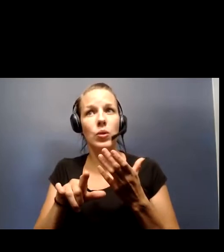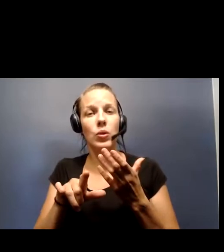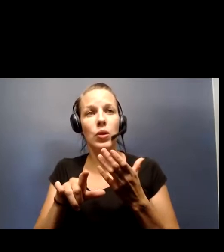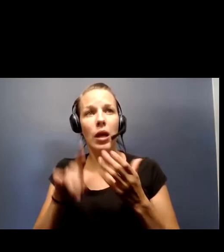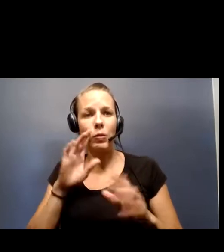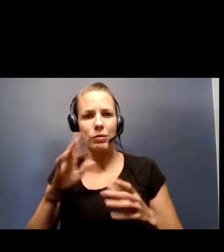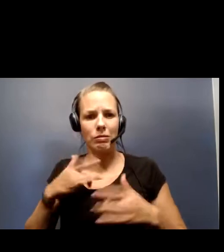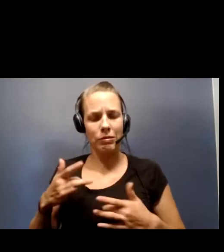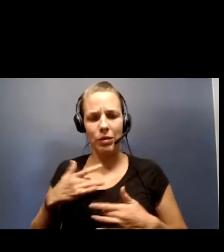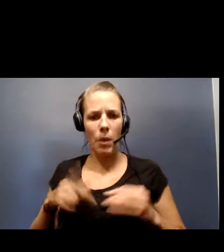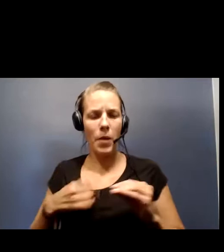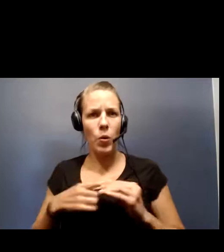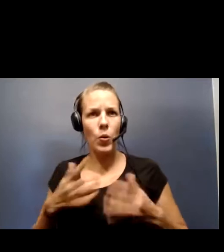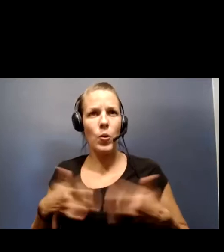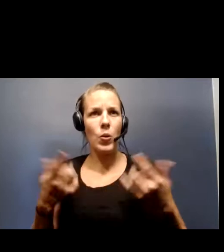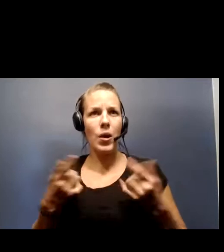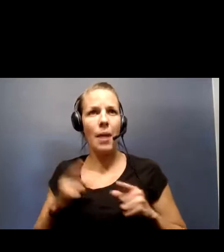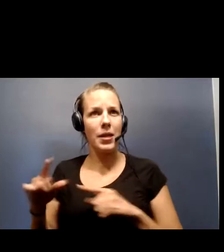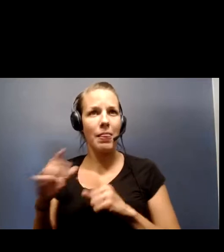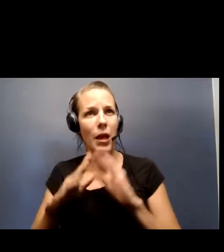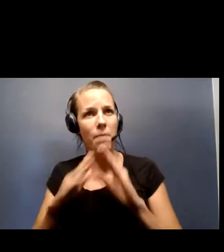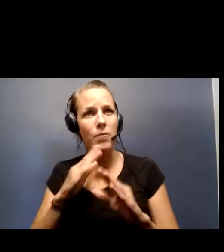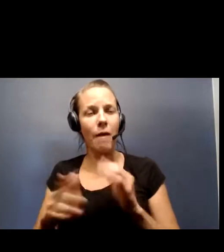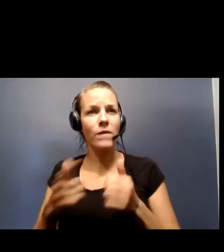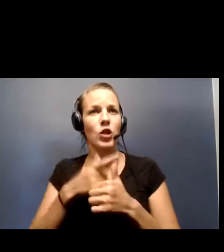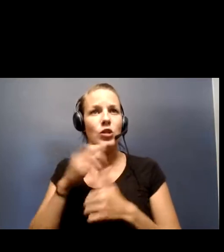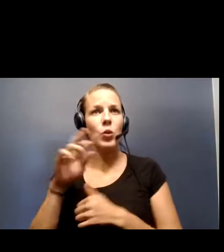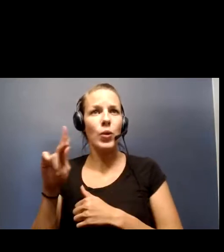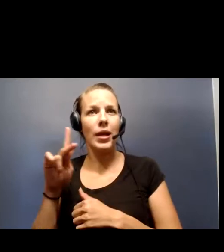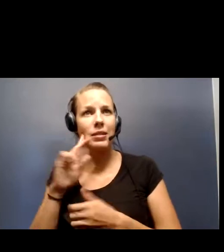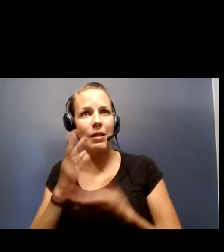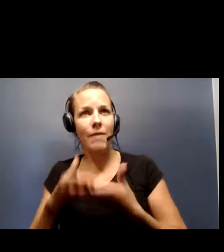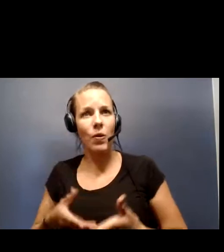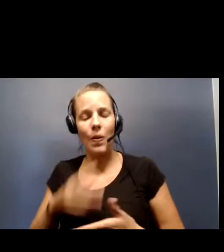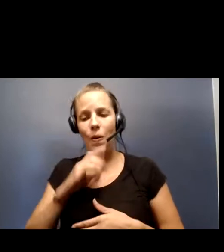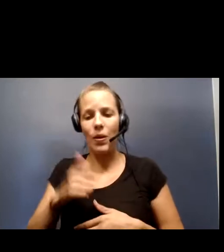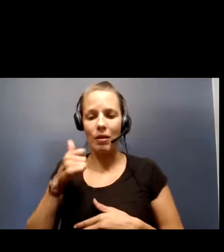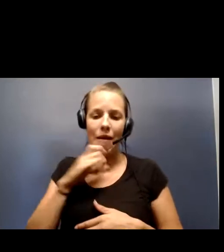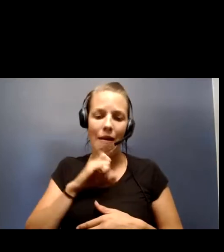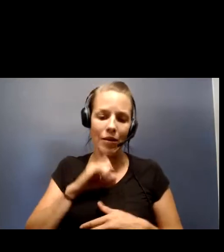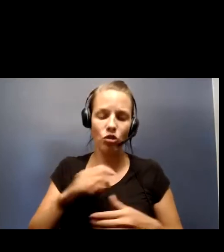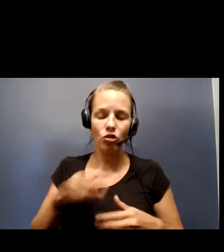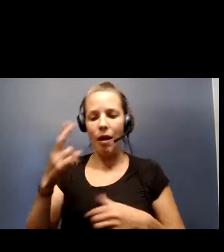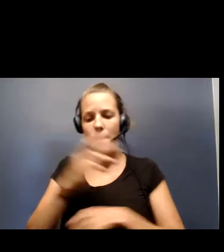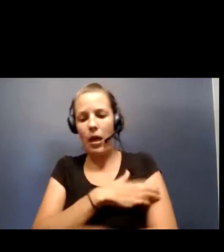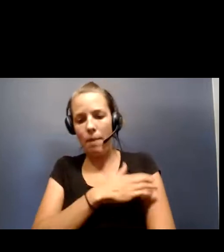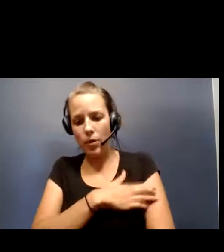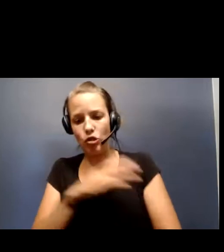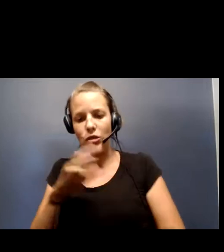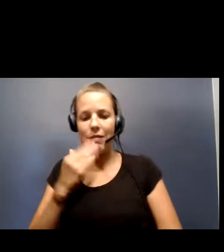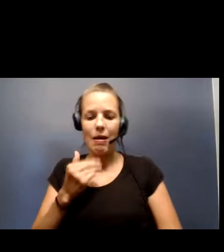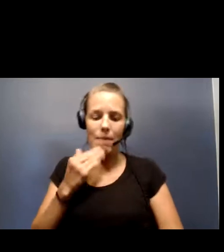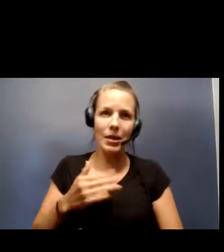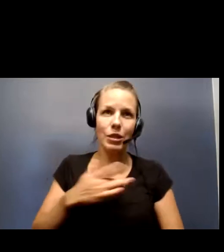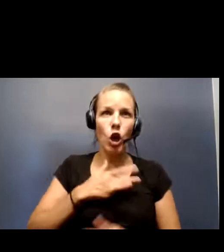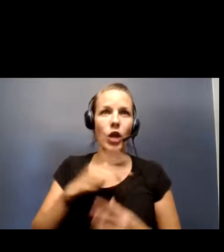happen in our community. The first emerging risk factors were things like older age, high blood pressure, diabetes, heart disease. And